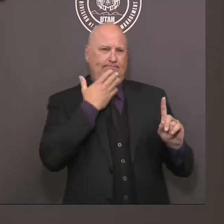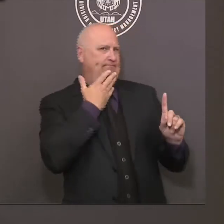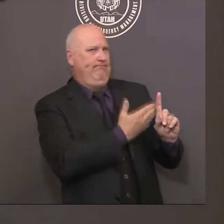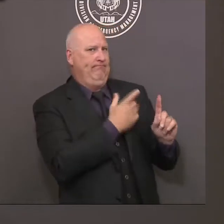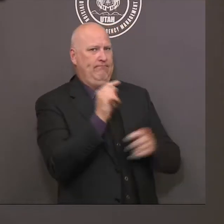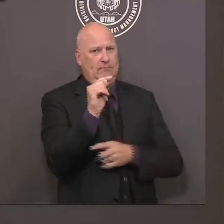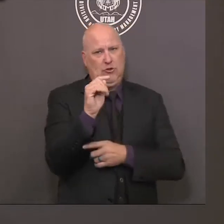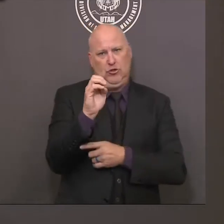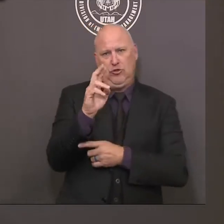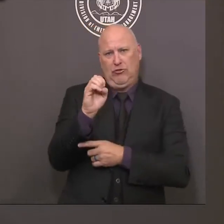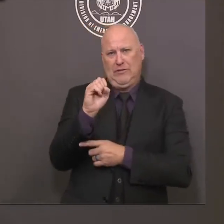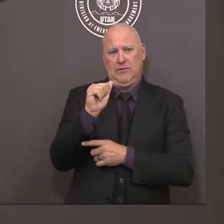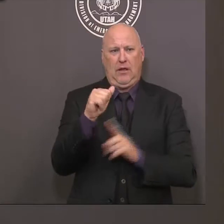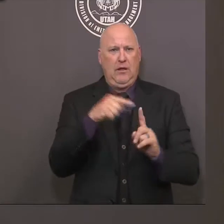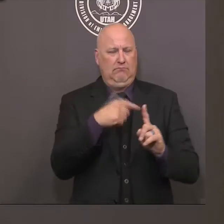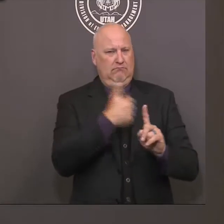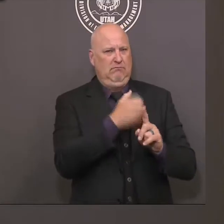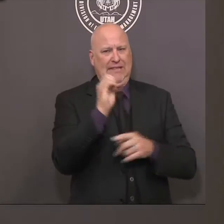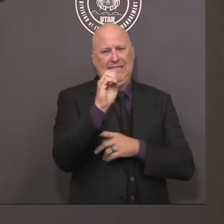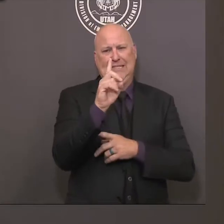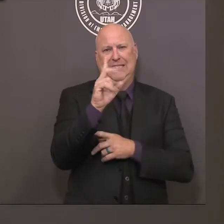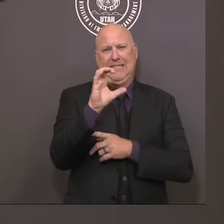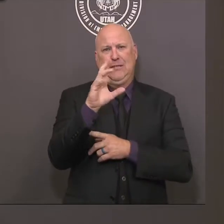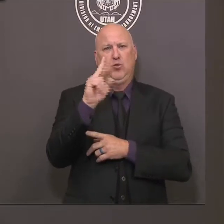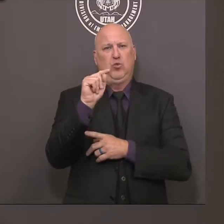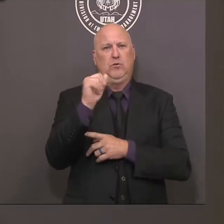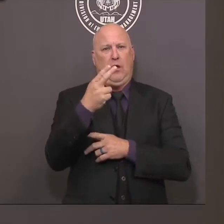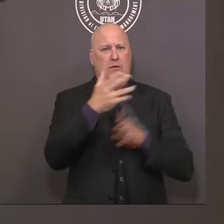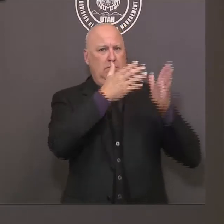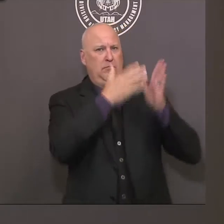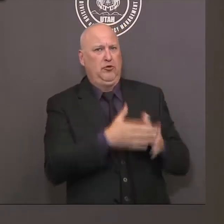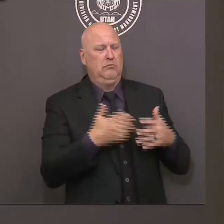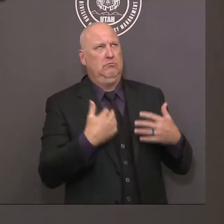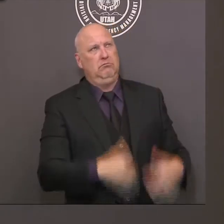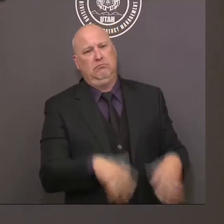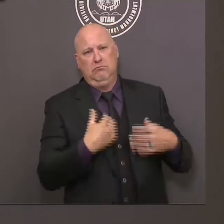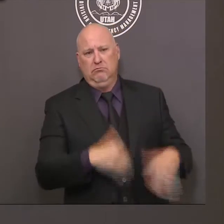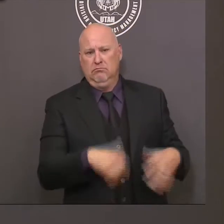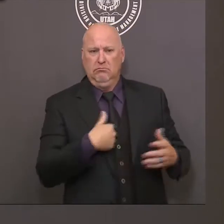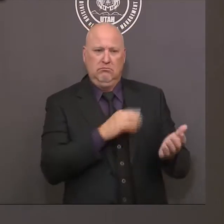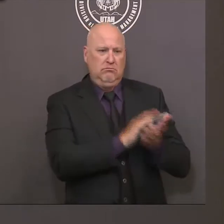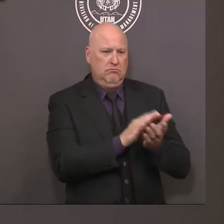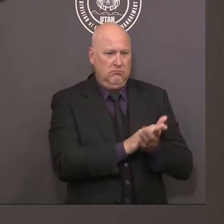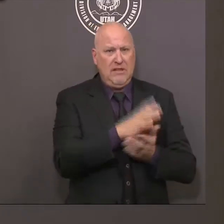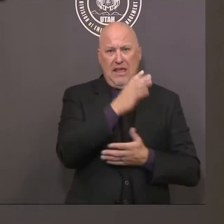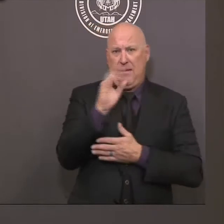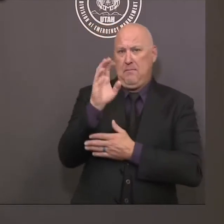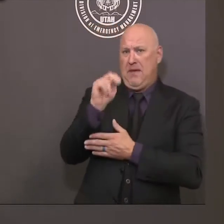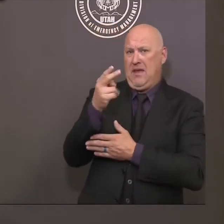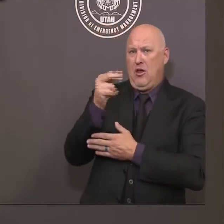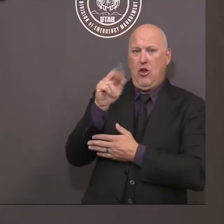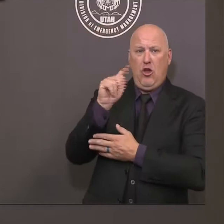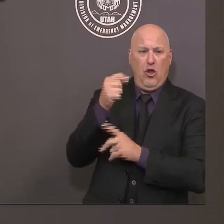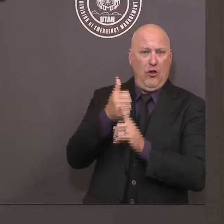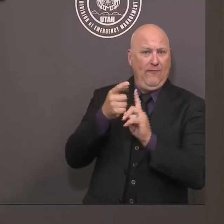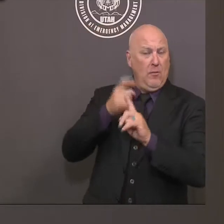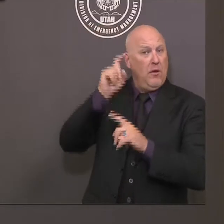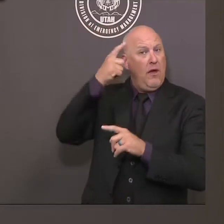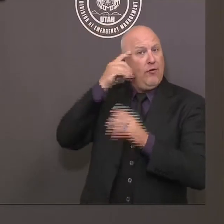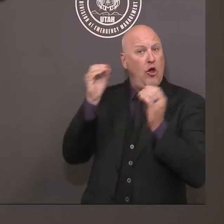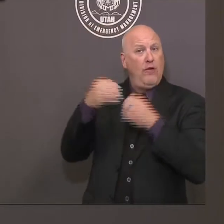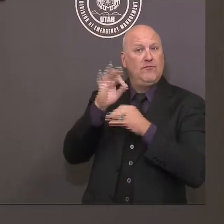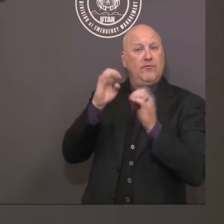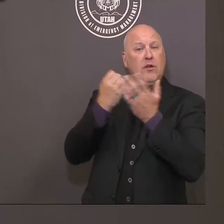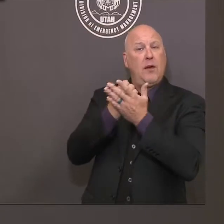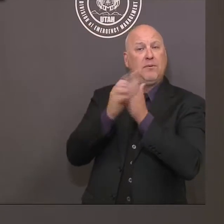from the Governor's Office of Economic Development, who led the effort on this most recent volume. And today we introduce that